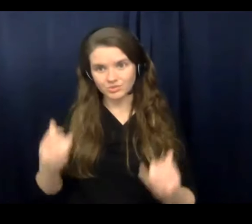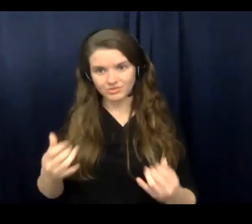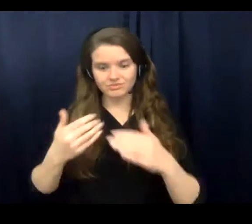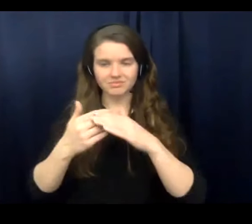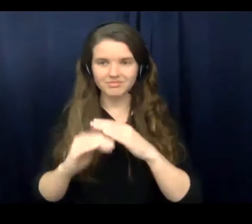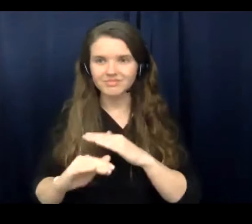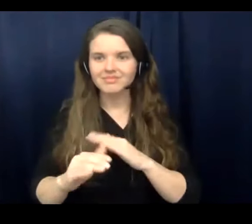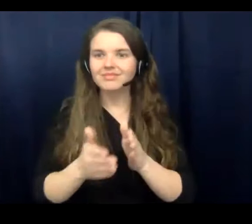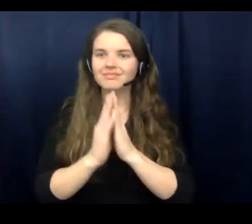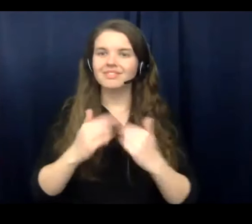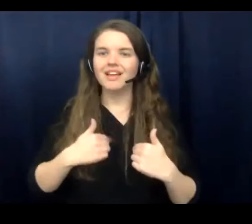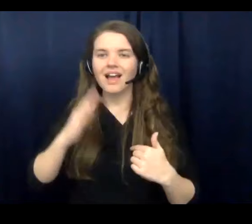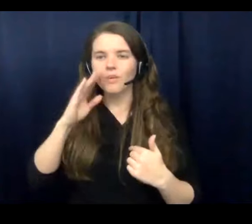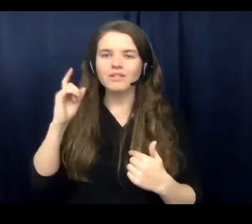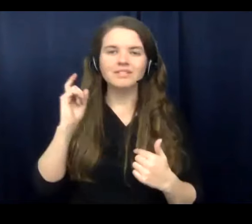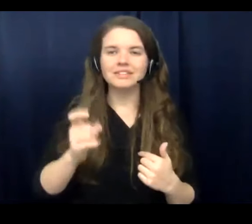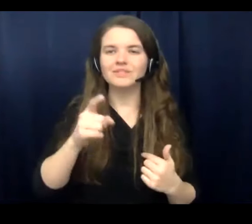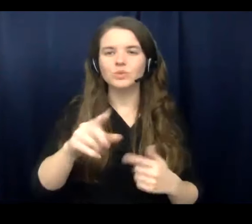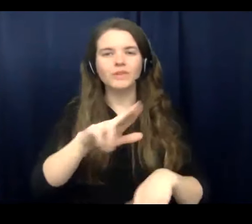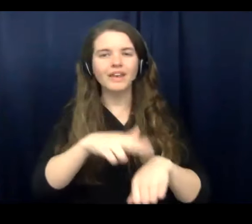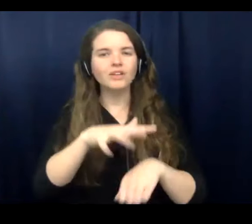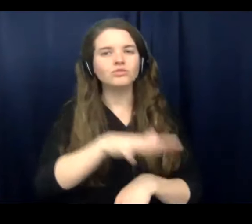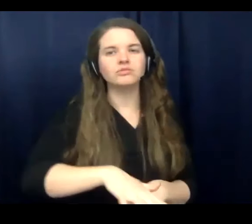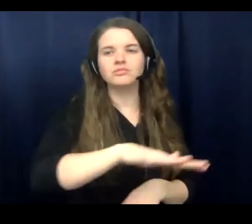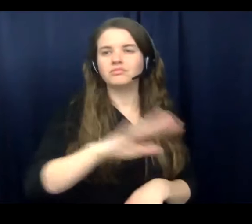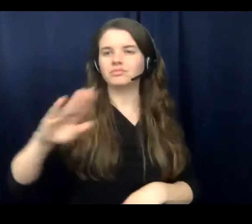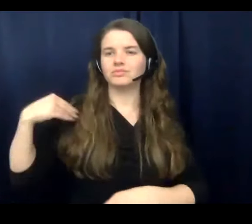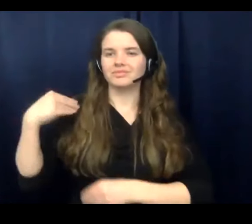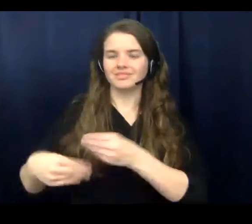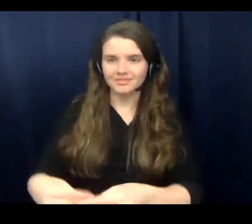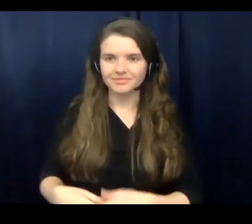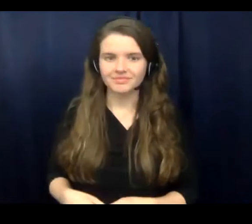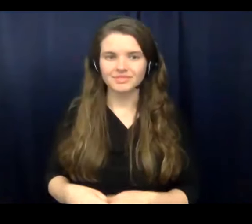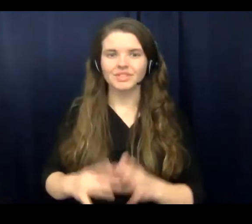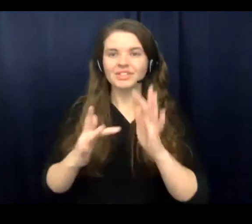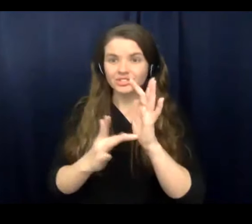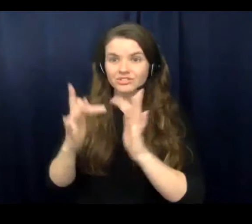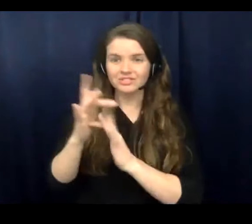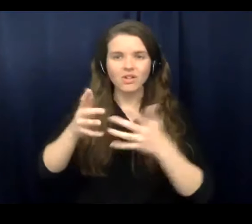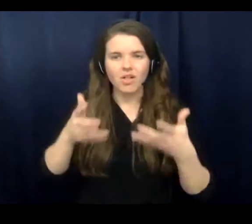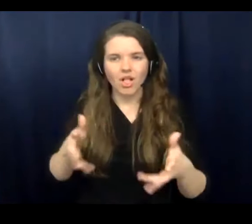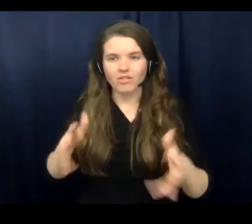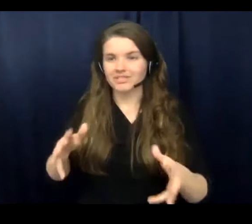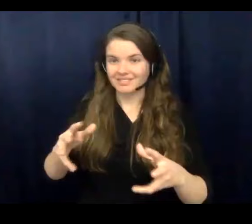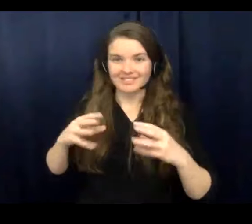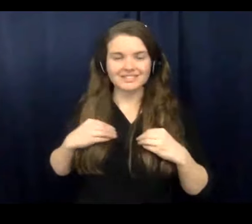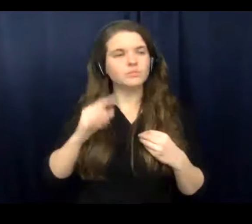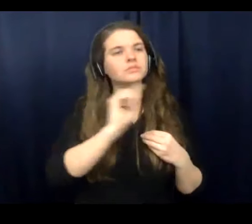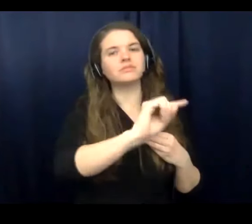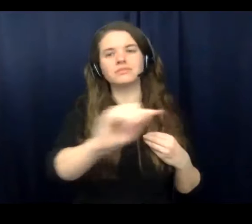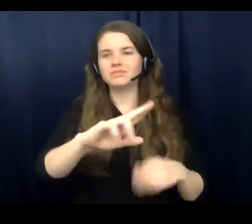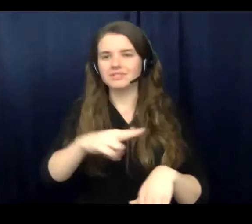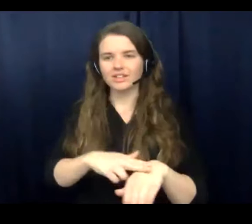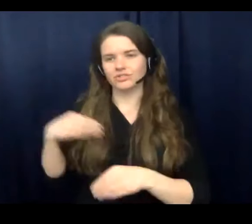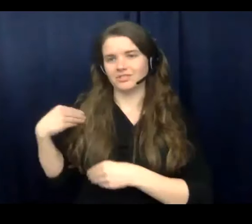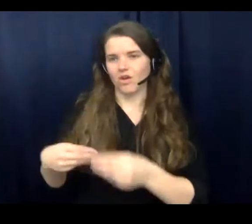will give you the nations for your inheritance. You see, Jesus already accepted the nations of his inheritance. The kingdom of